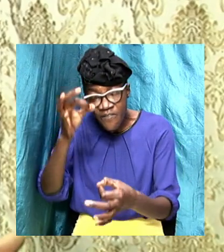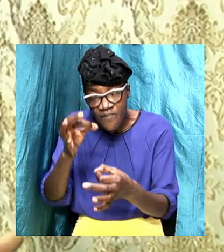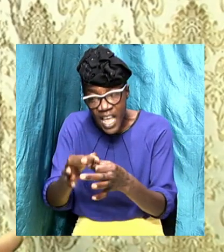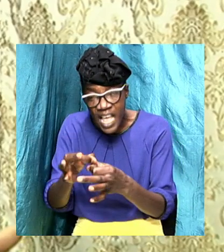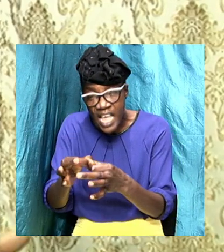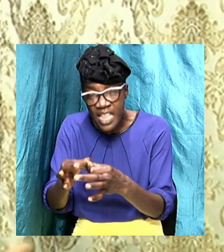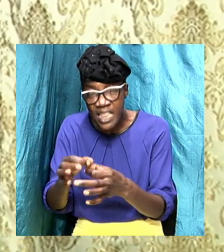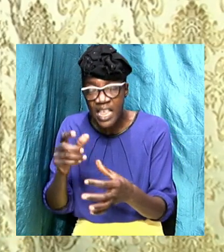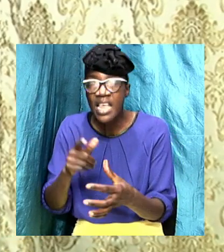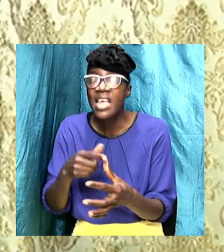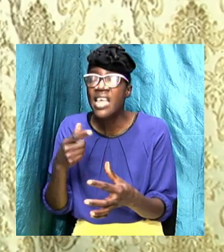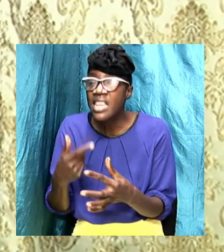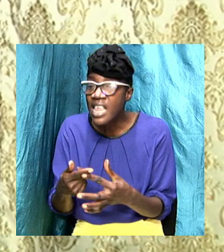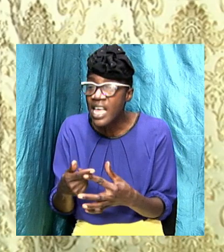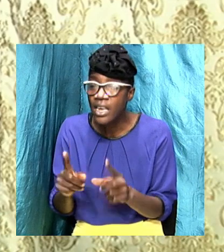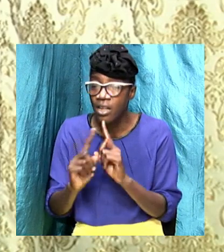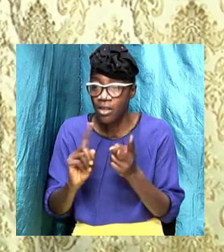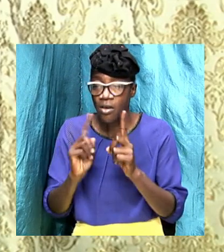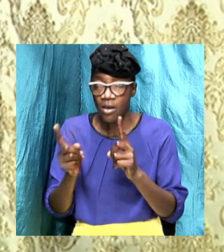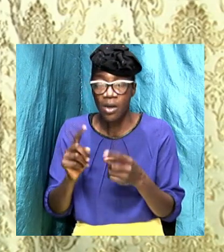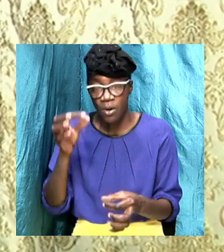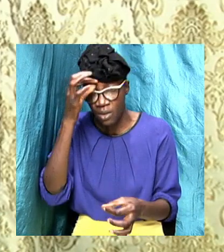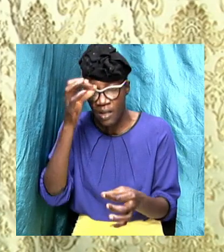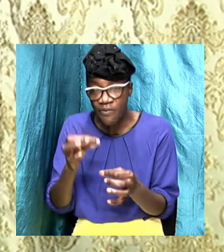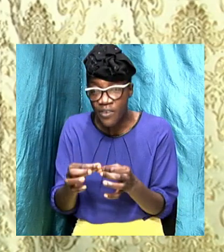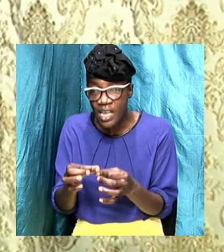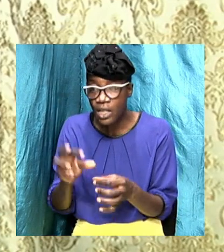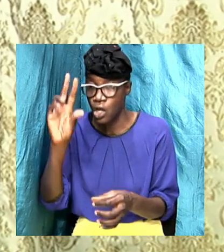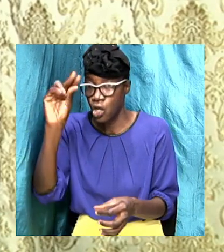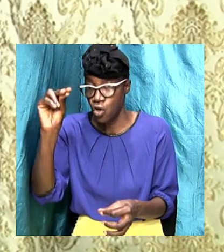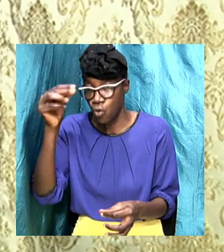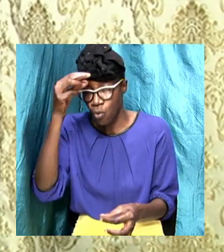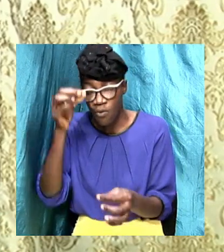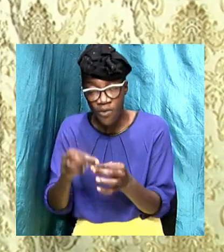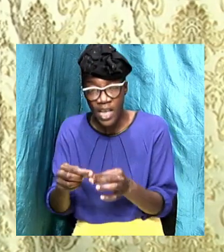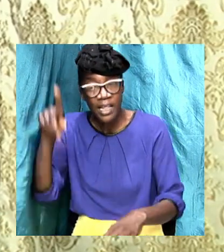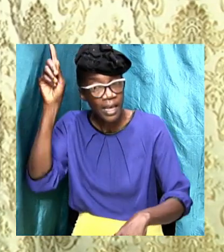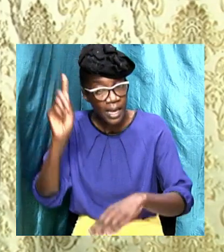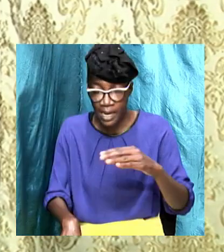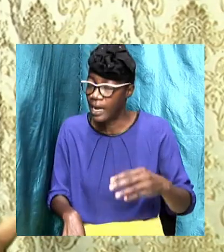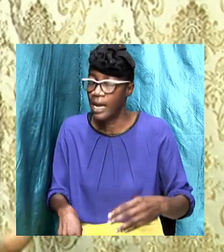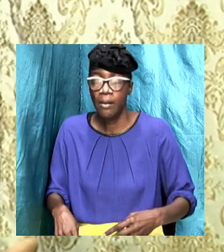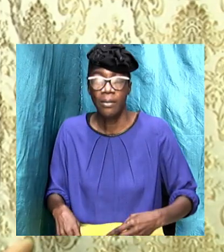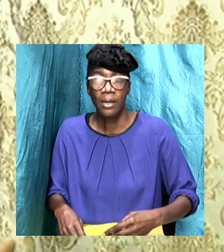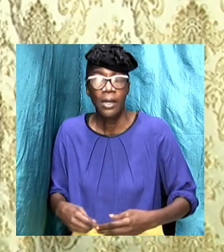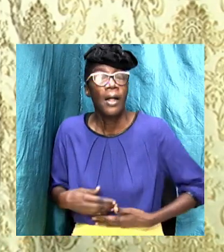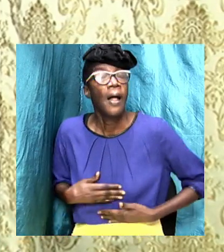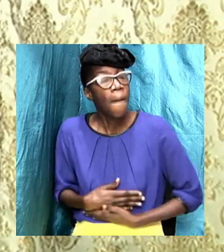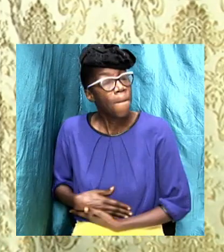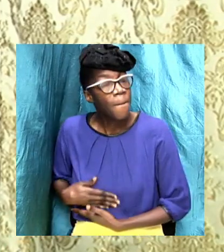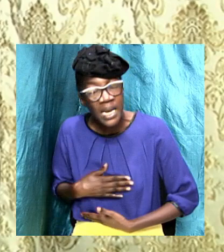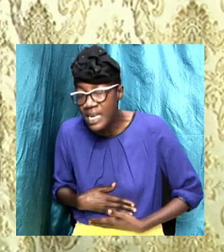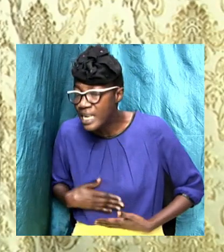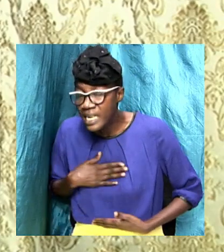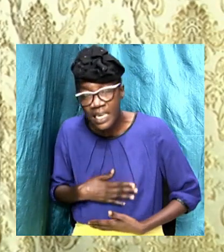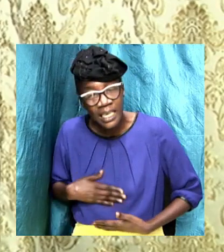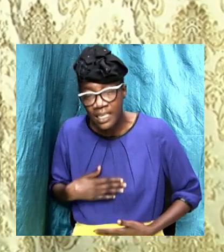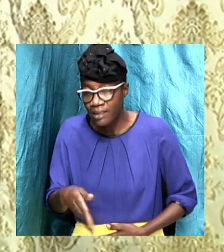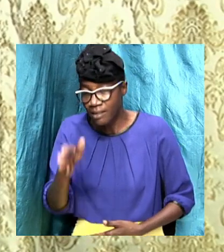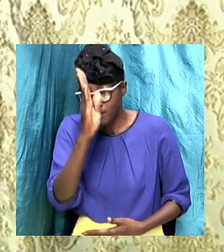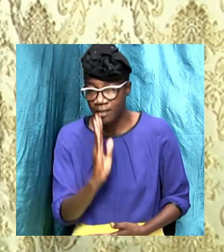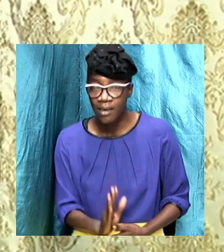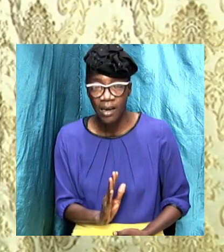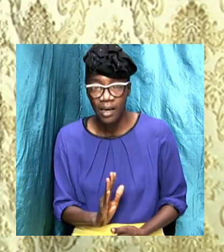the topic on faith, and we did say without faith it is impossible to please God. For any man come to God must believe that God